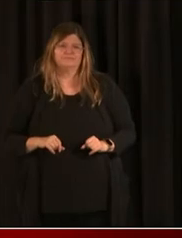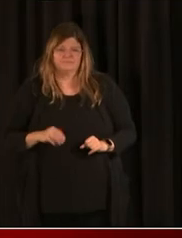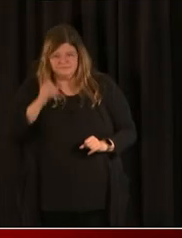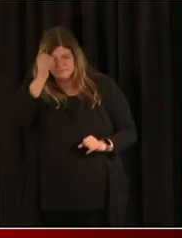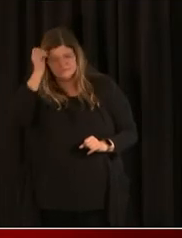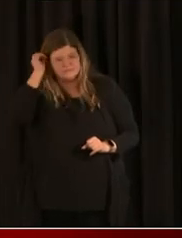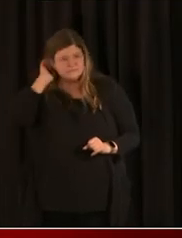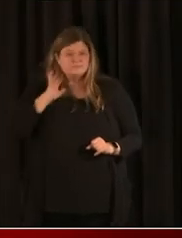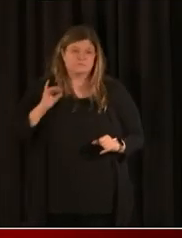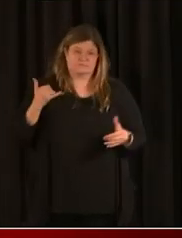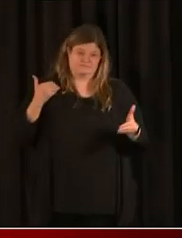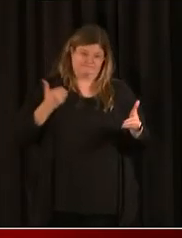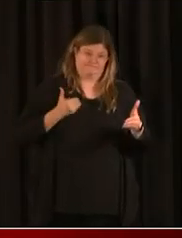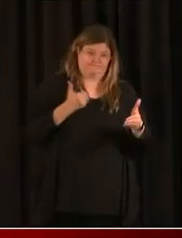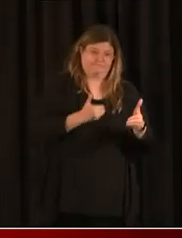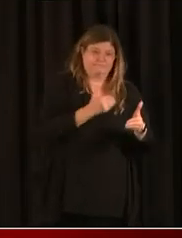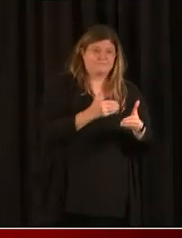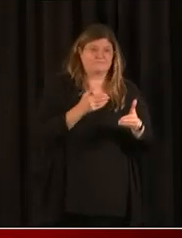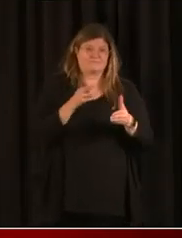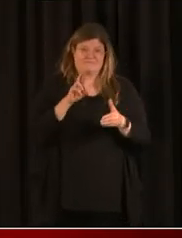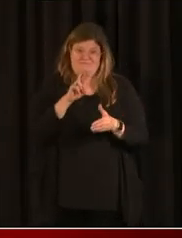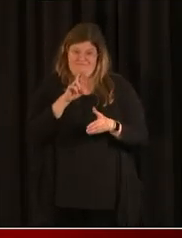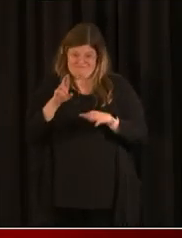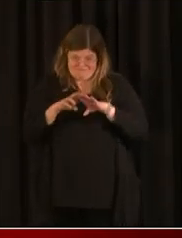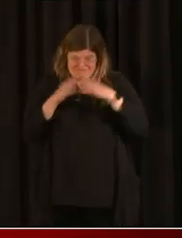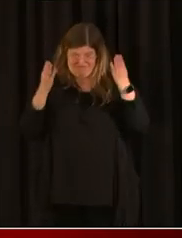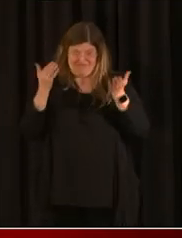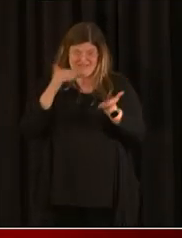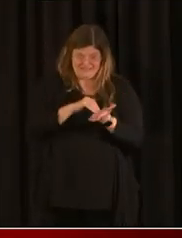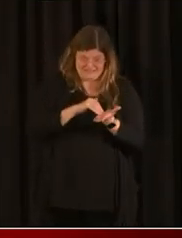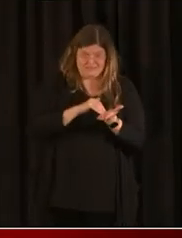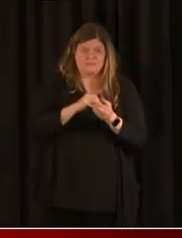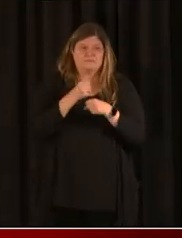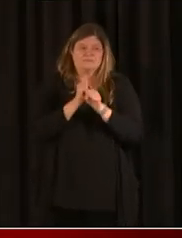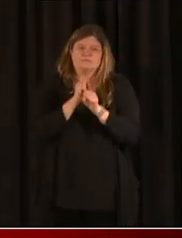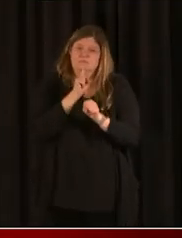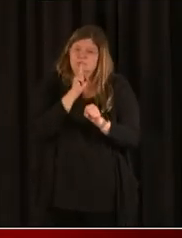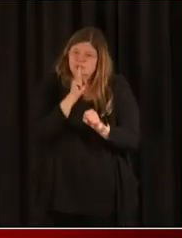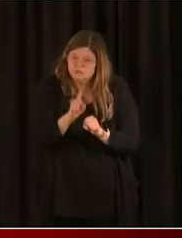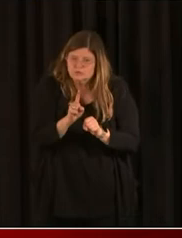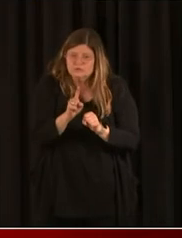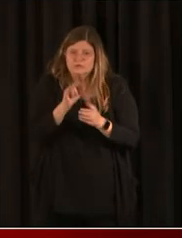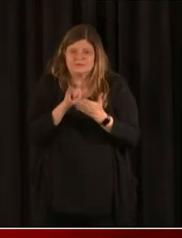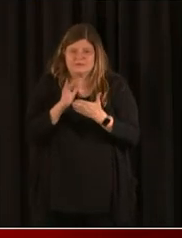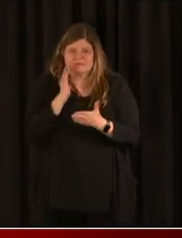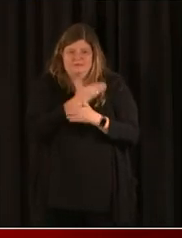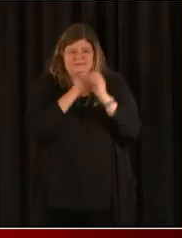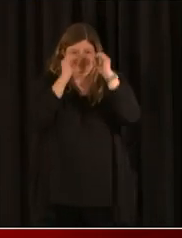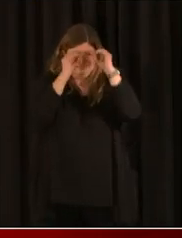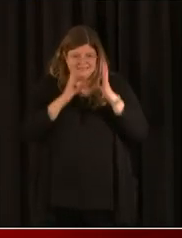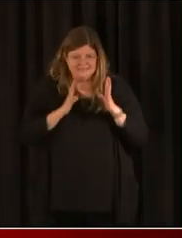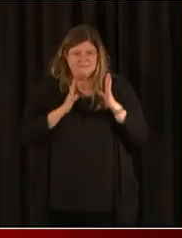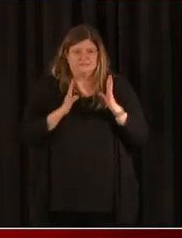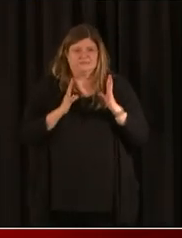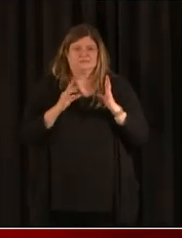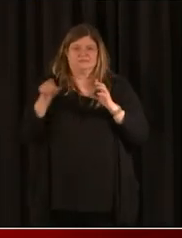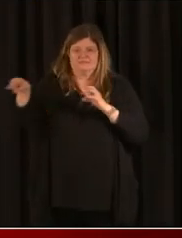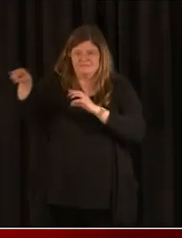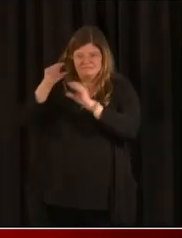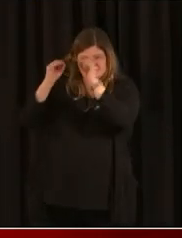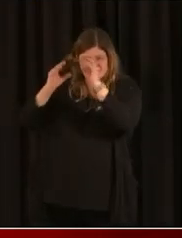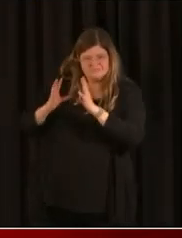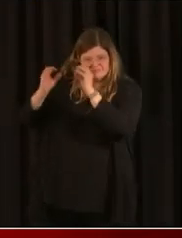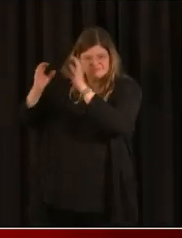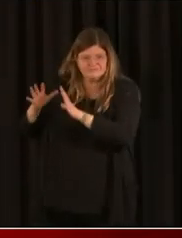go towards our reopening activities, I want to be clear that our teachers, our educators are not